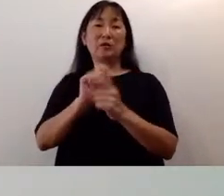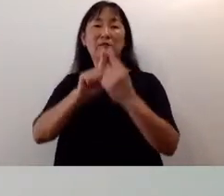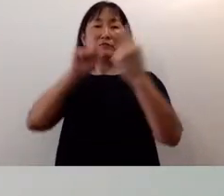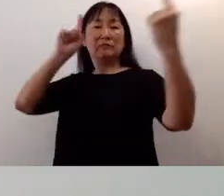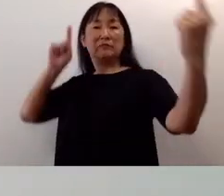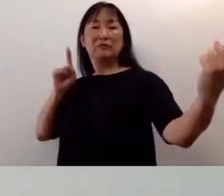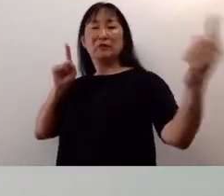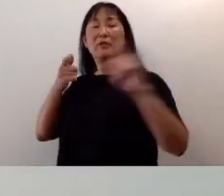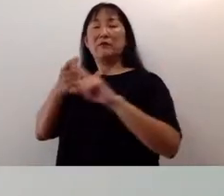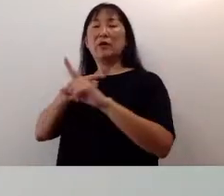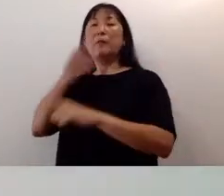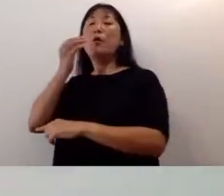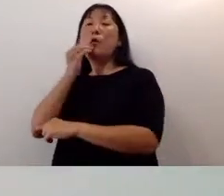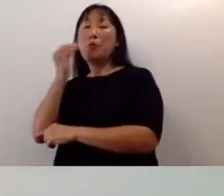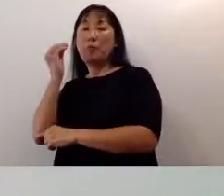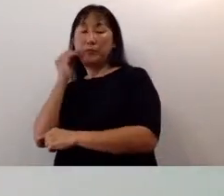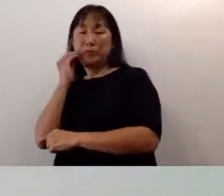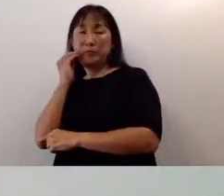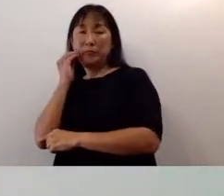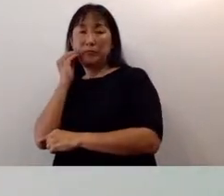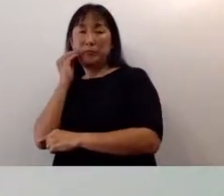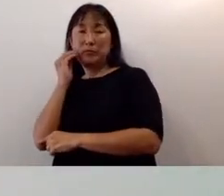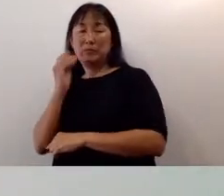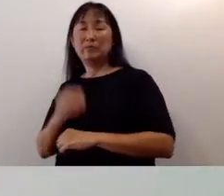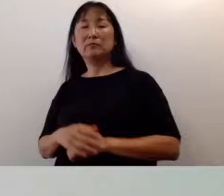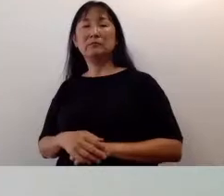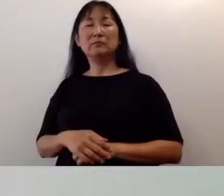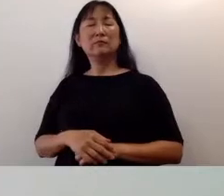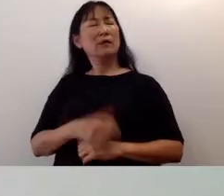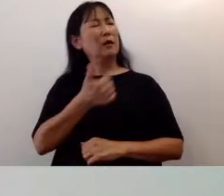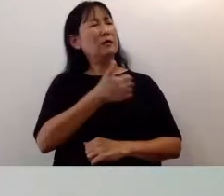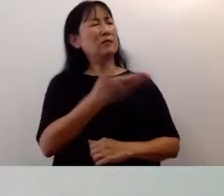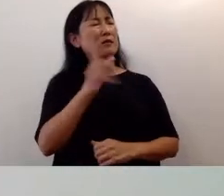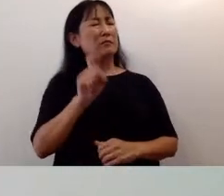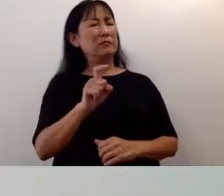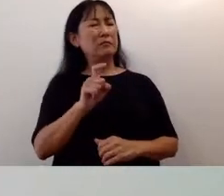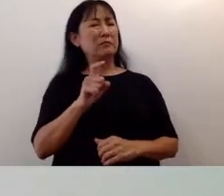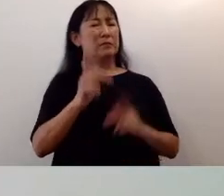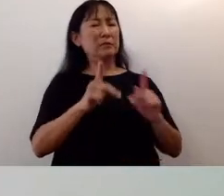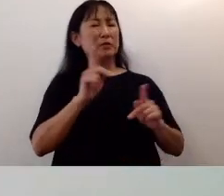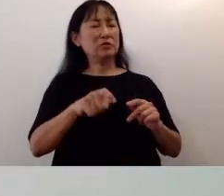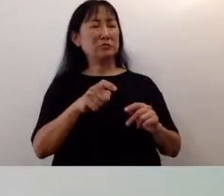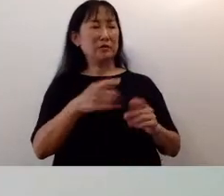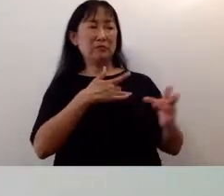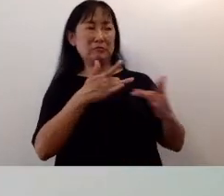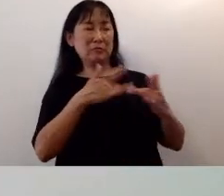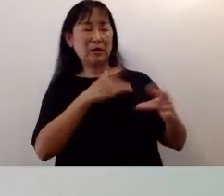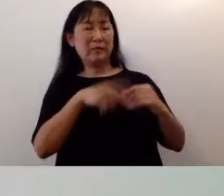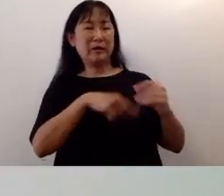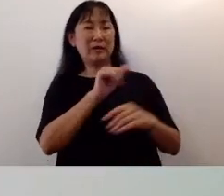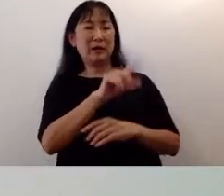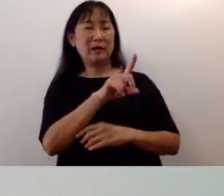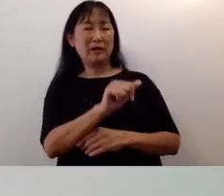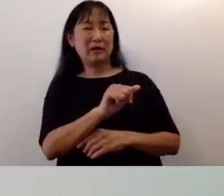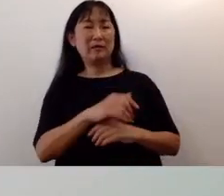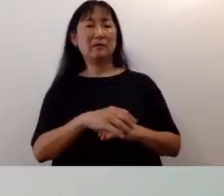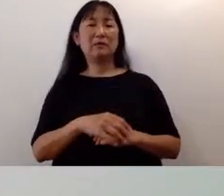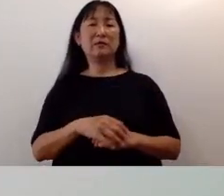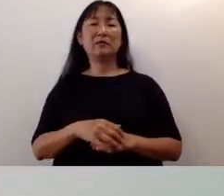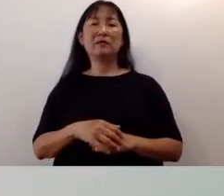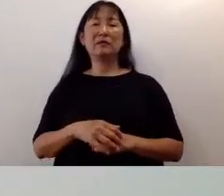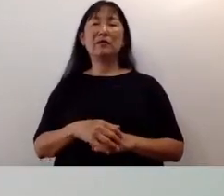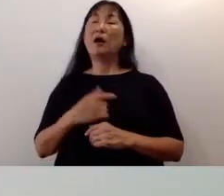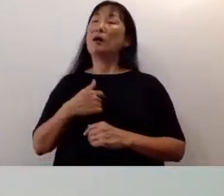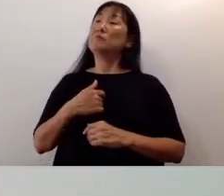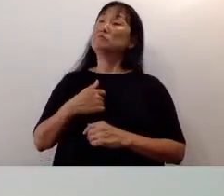home. Is there anything that people should be concerned about related to ADA accommodations? I think